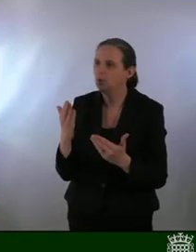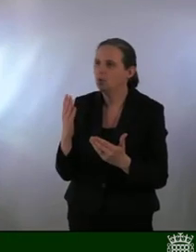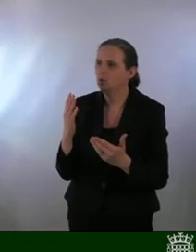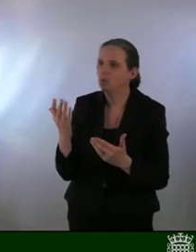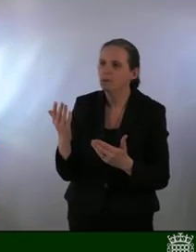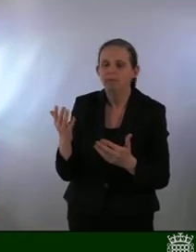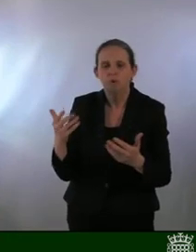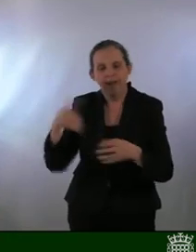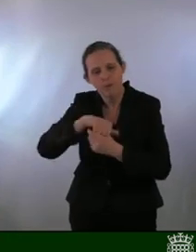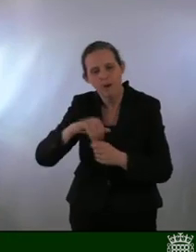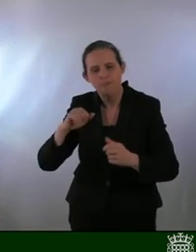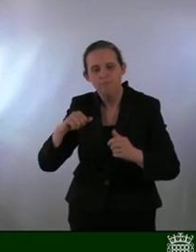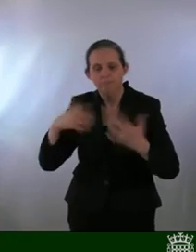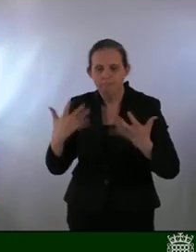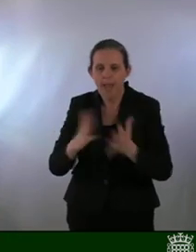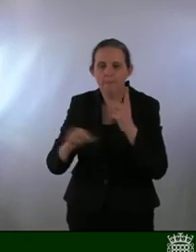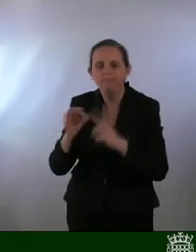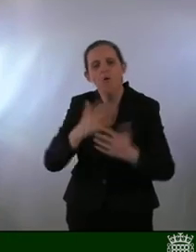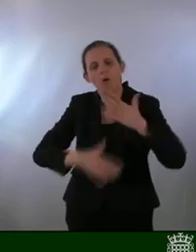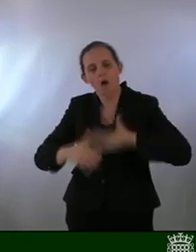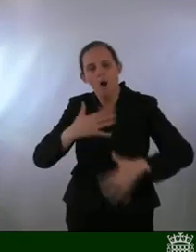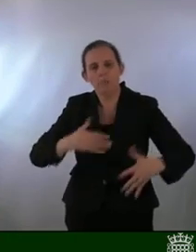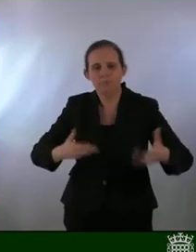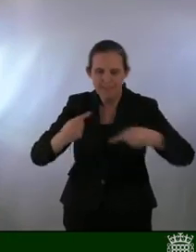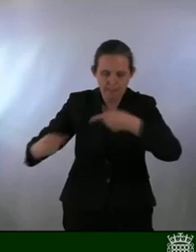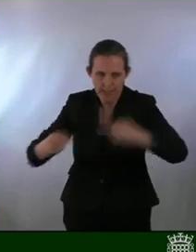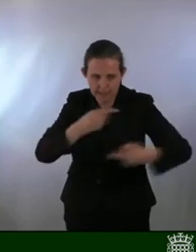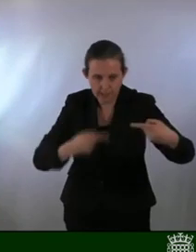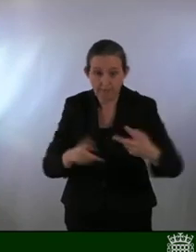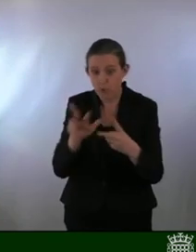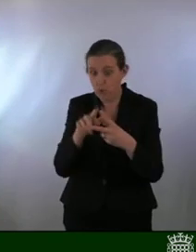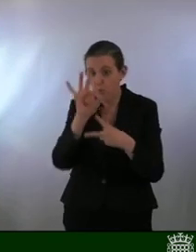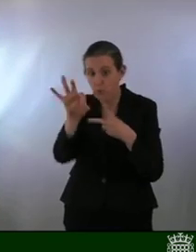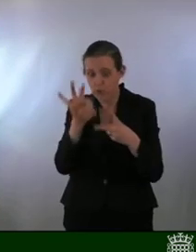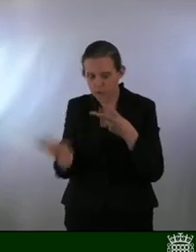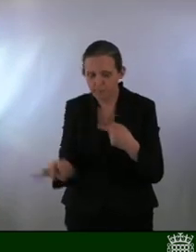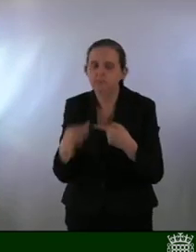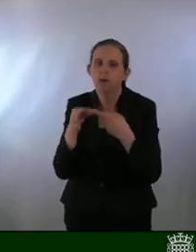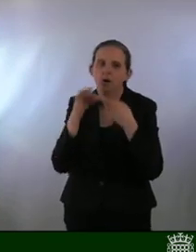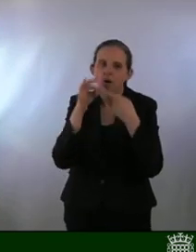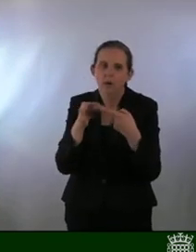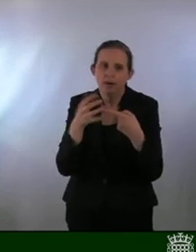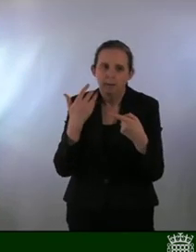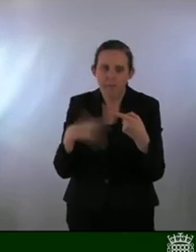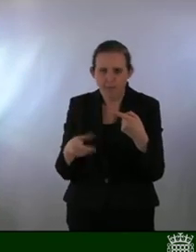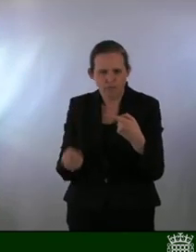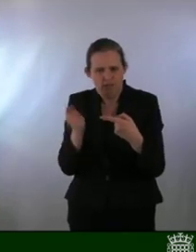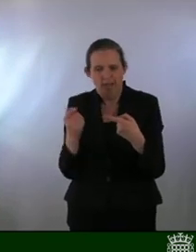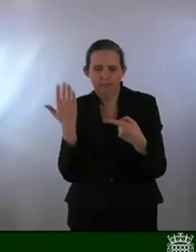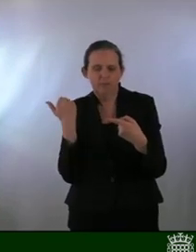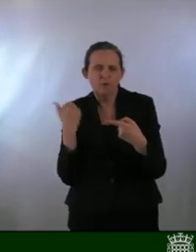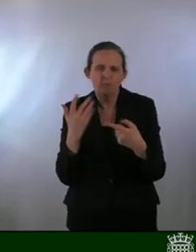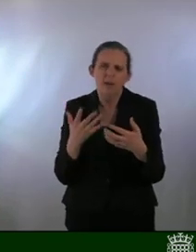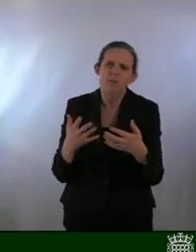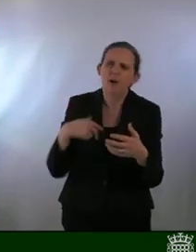for such a calm response today. I have two brief questions. One is one which has been raised several times. It may sound flippant, but it is an important